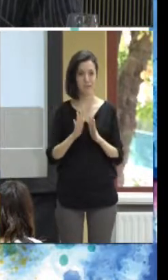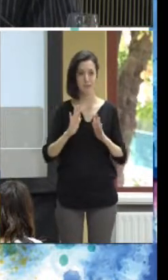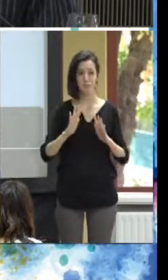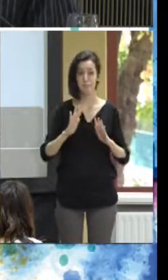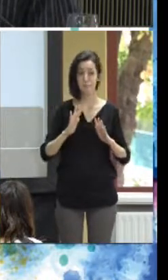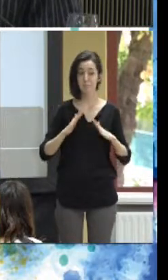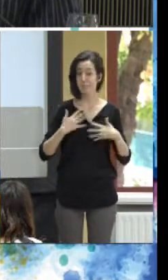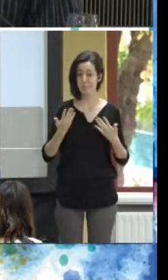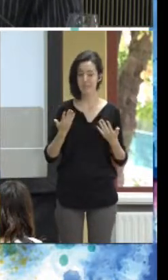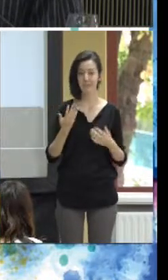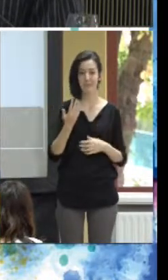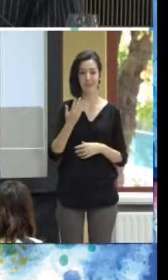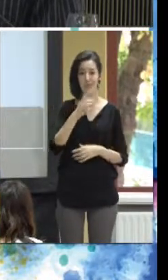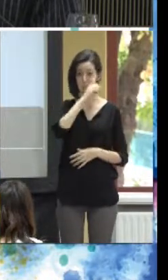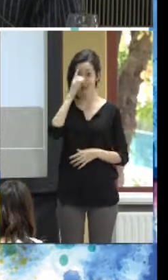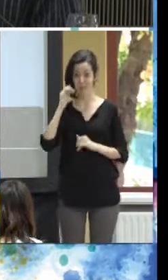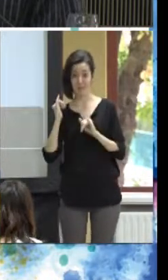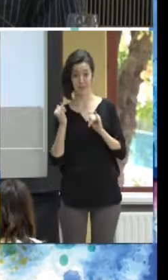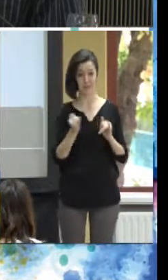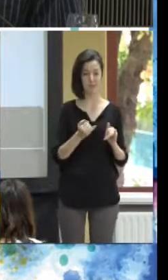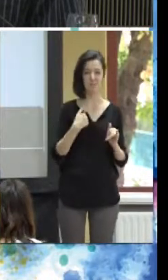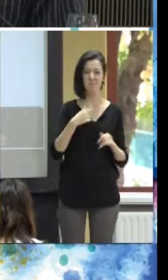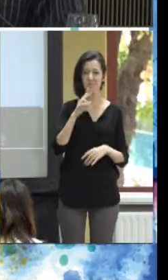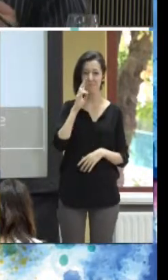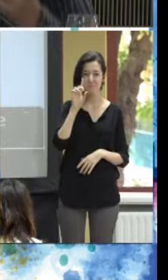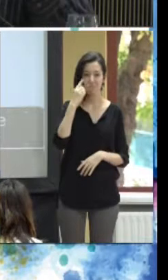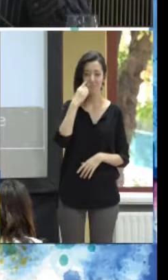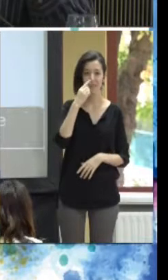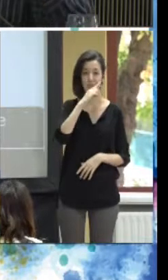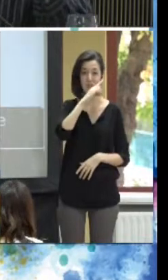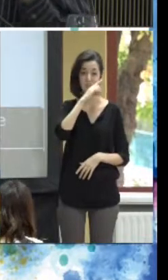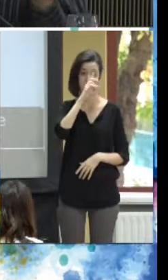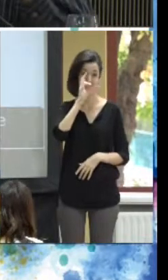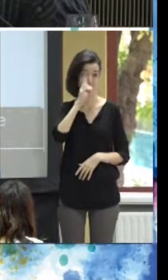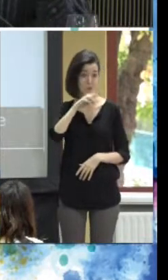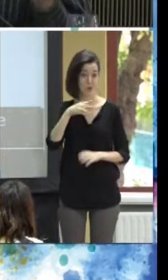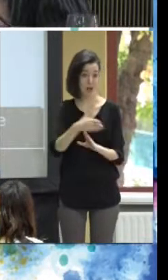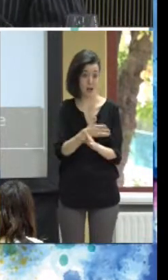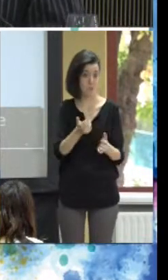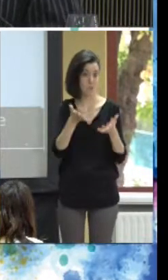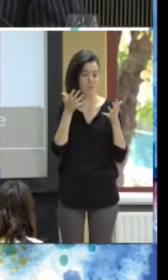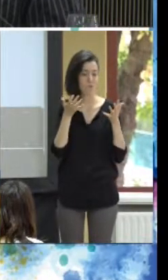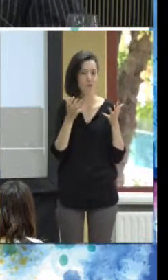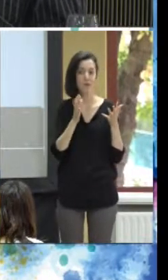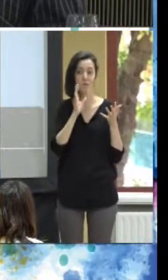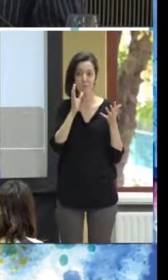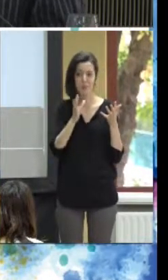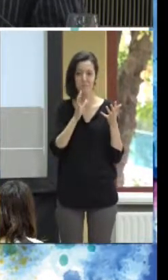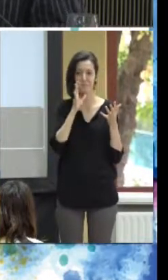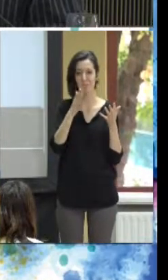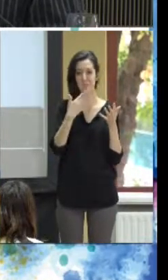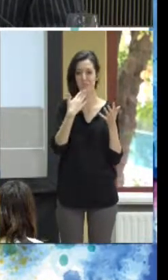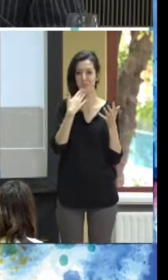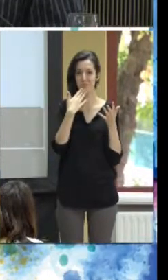museum which I loved, but I loved because it was just my kind of light I love. Hardly